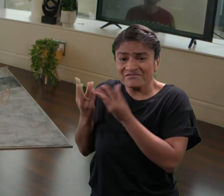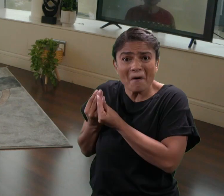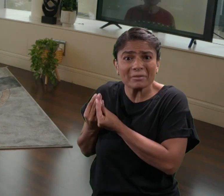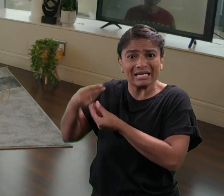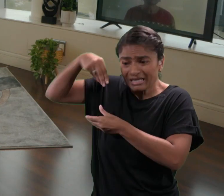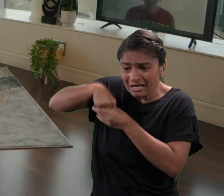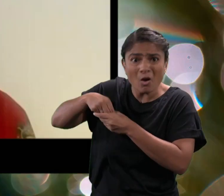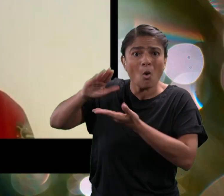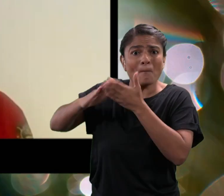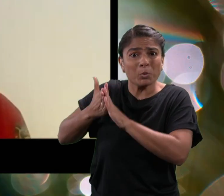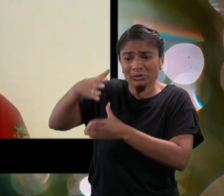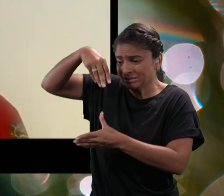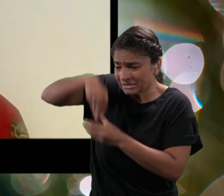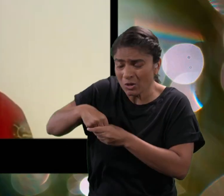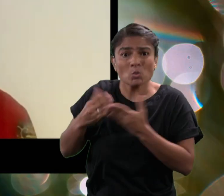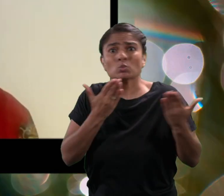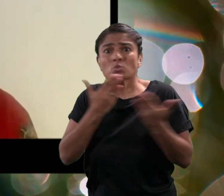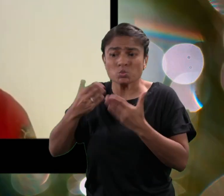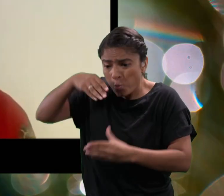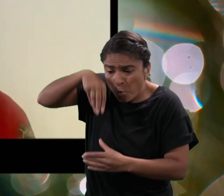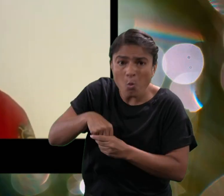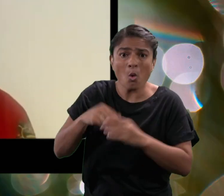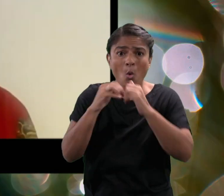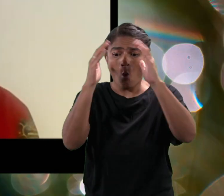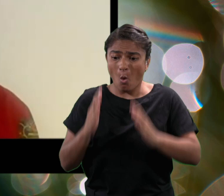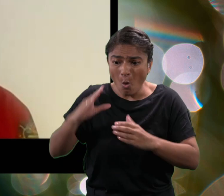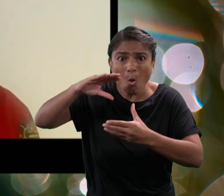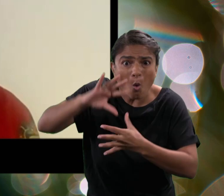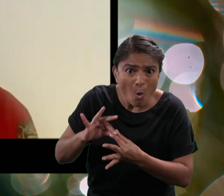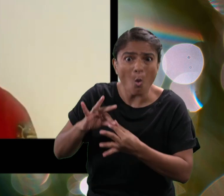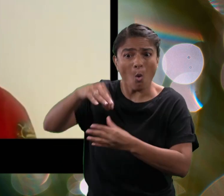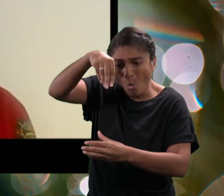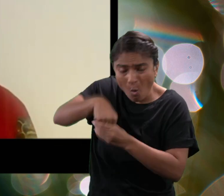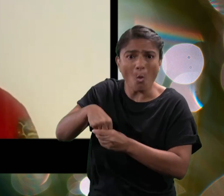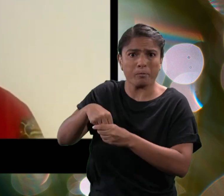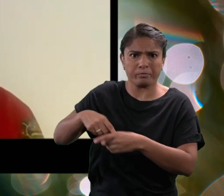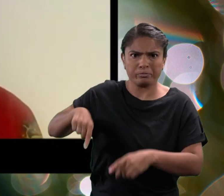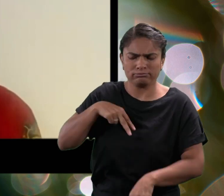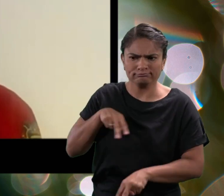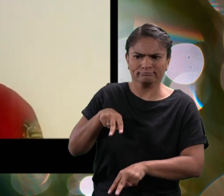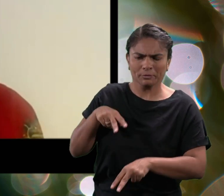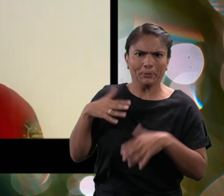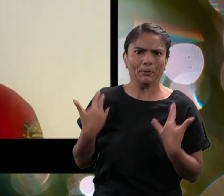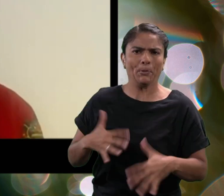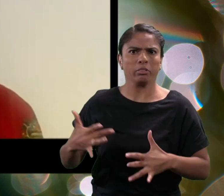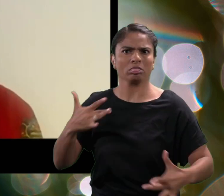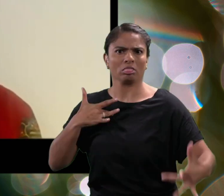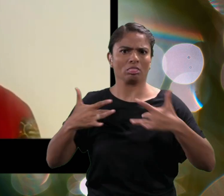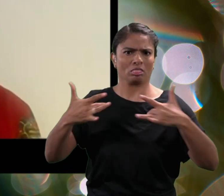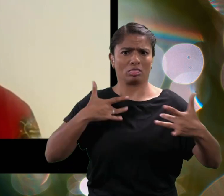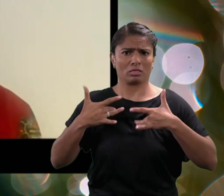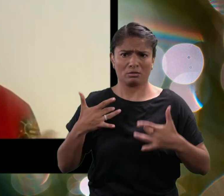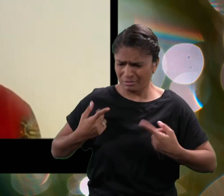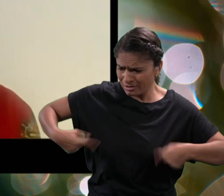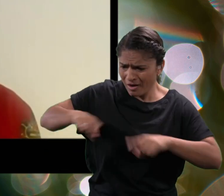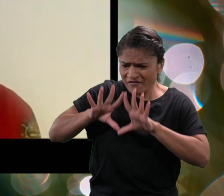at all levels, within the community, at the schools, within the home. And it's quite concerning because the people